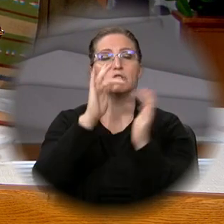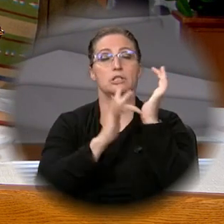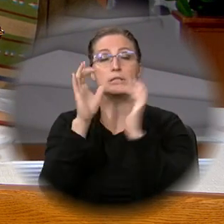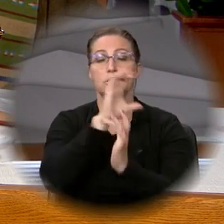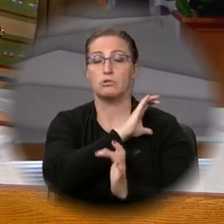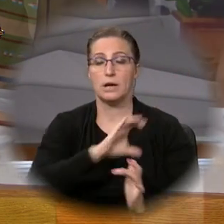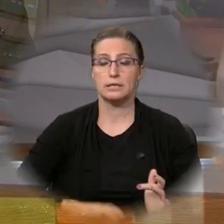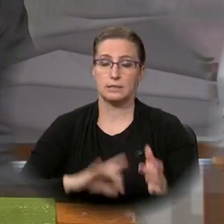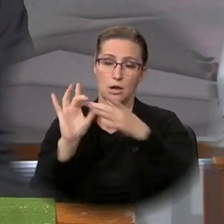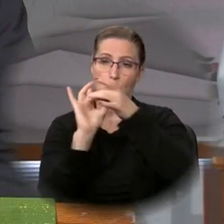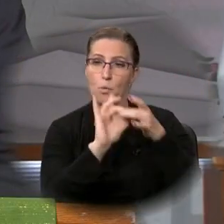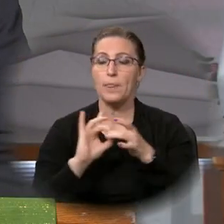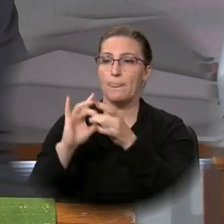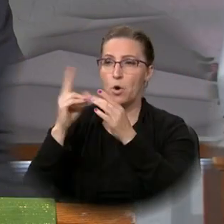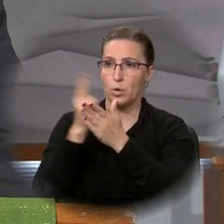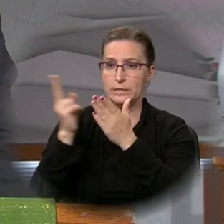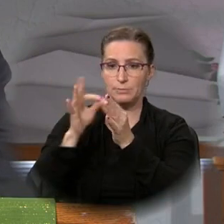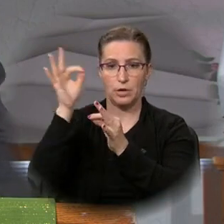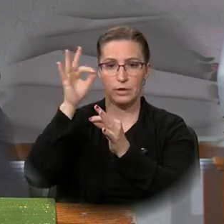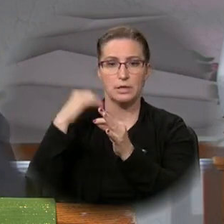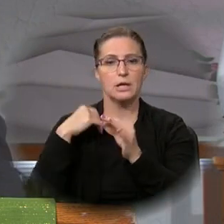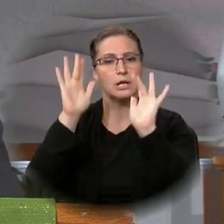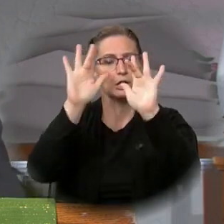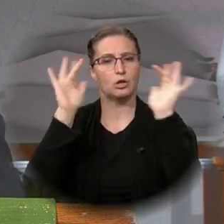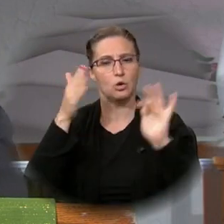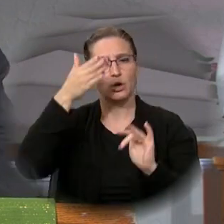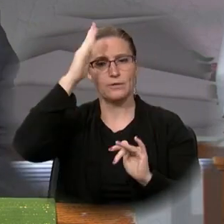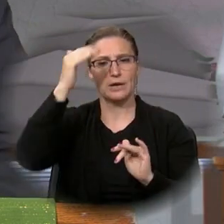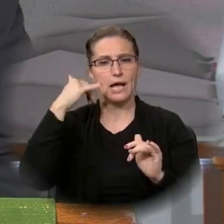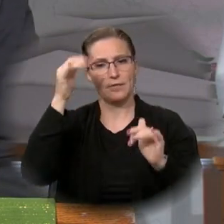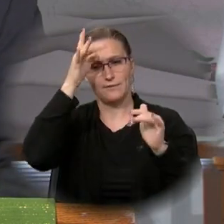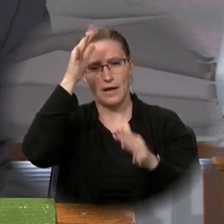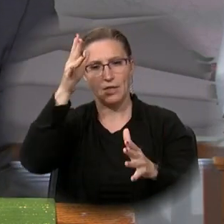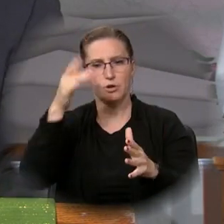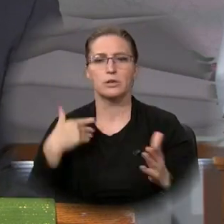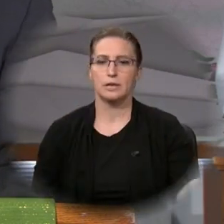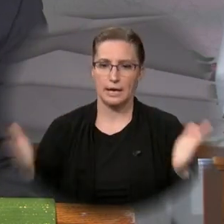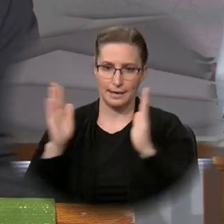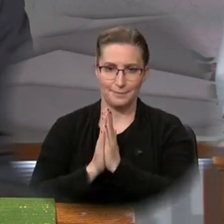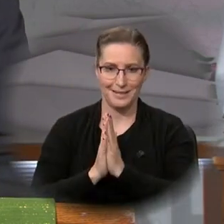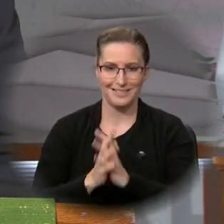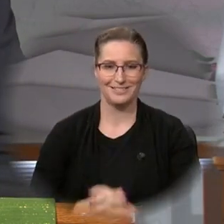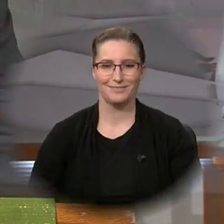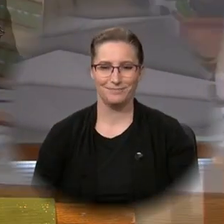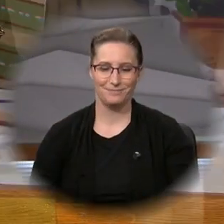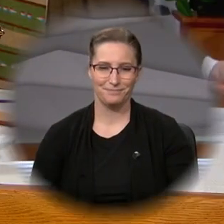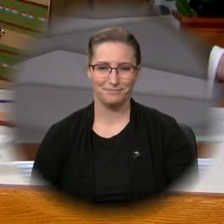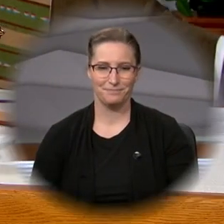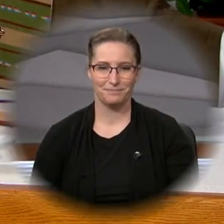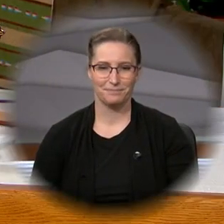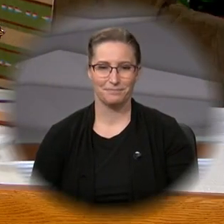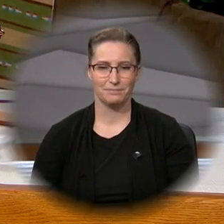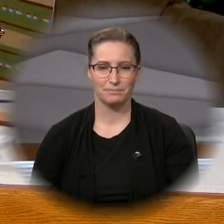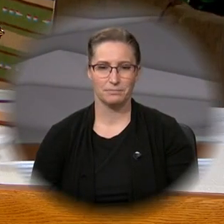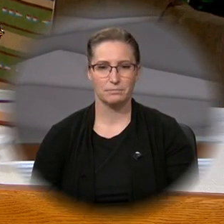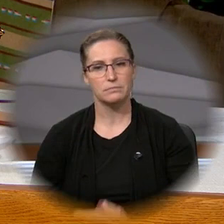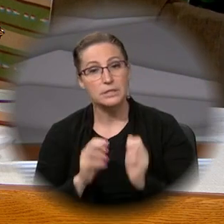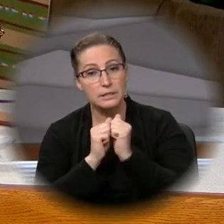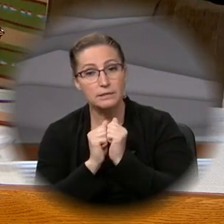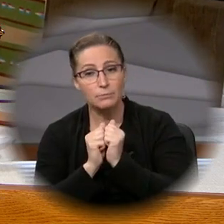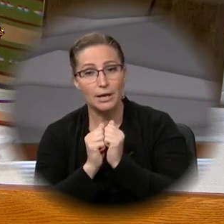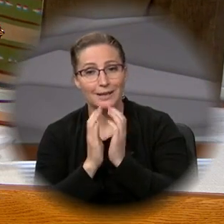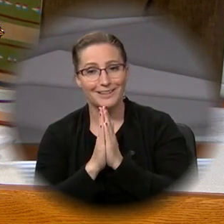High, Jesus Christ, with the Holy Spirit, in the glory of God the Father. Amen. Let us